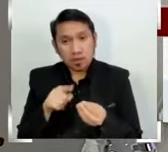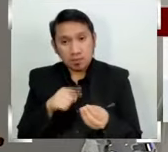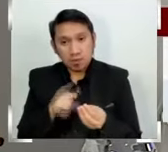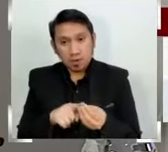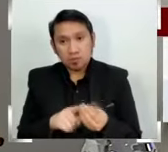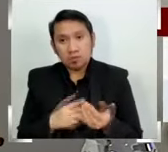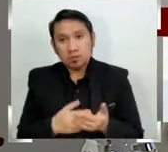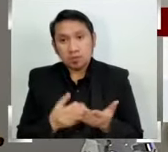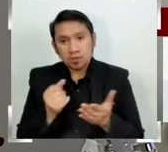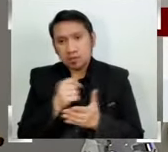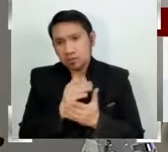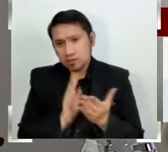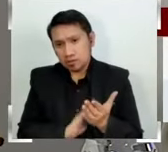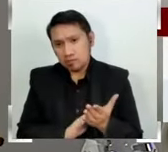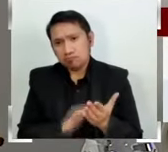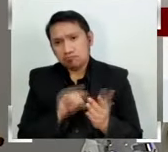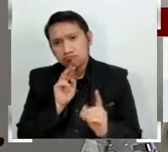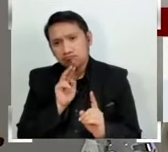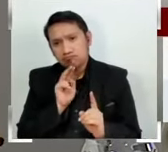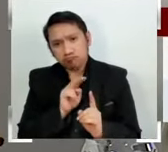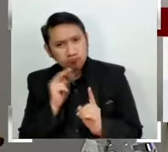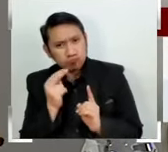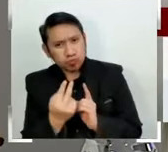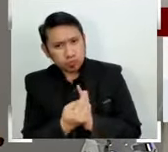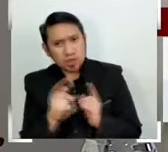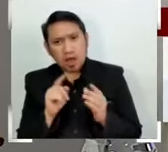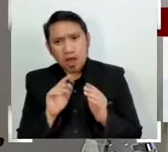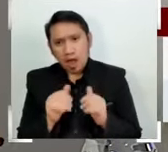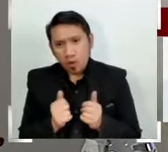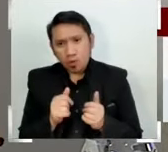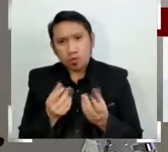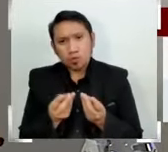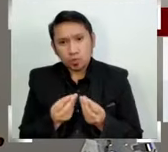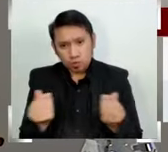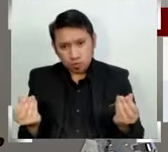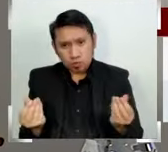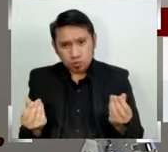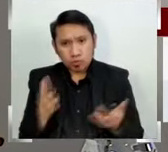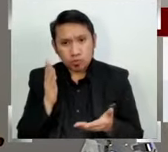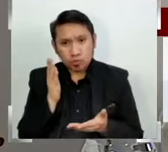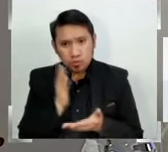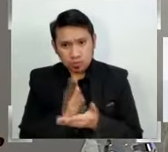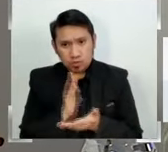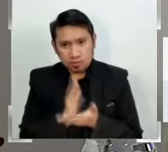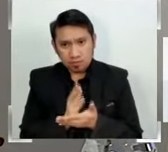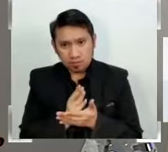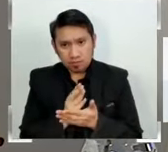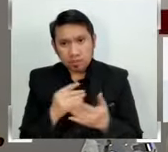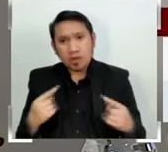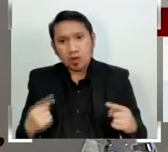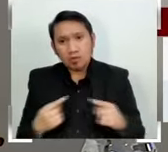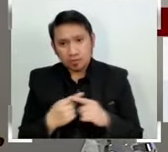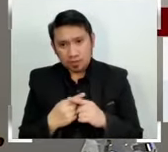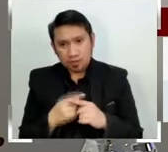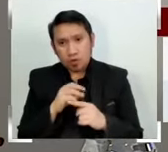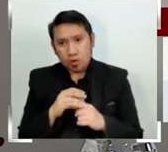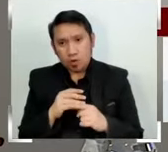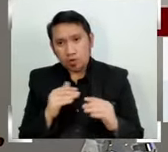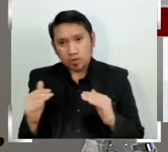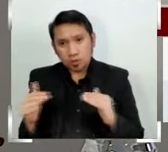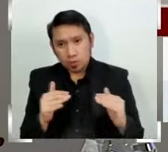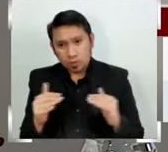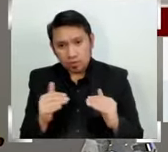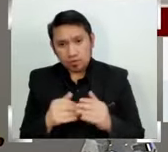some principled resolution to end really the armed conflict. So yun ang nakita ko based on my